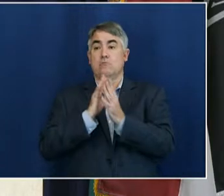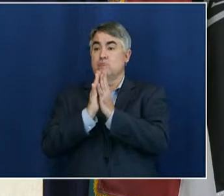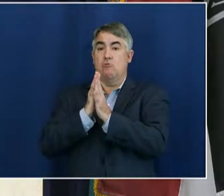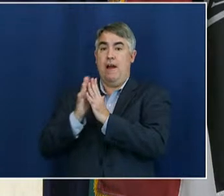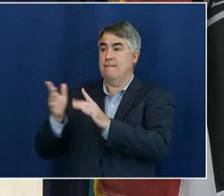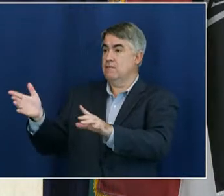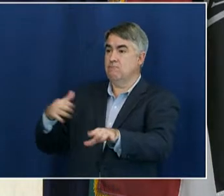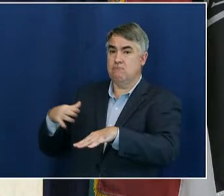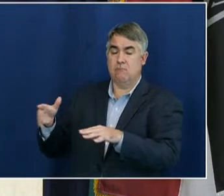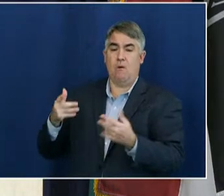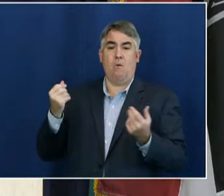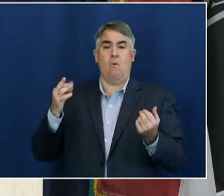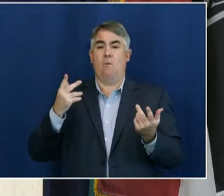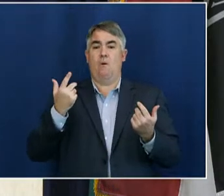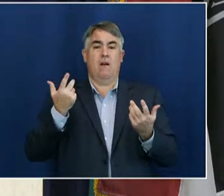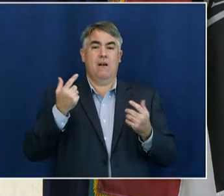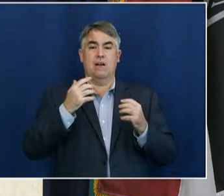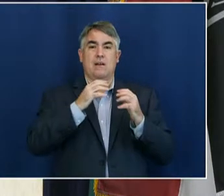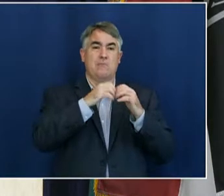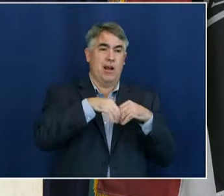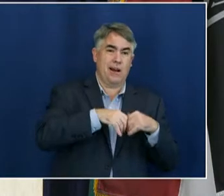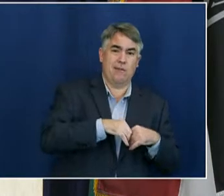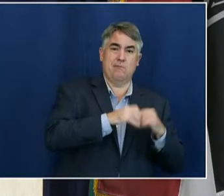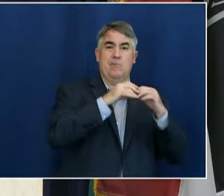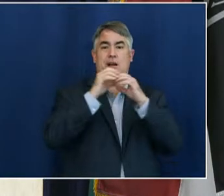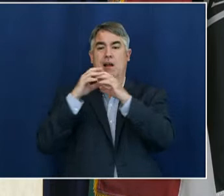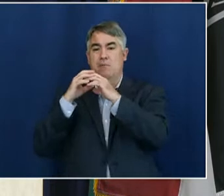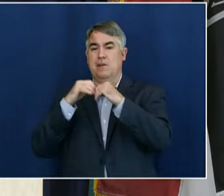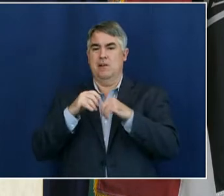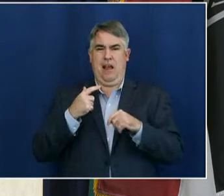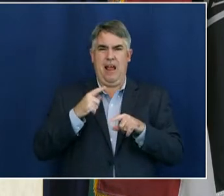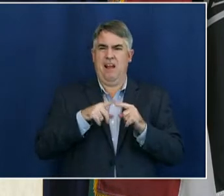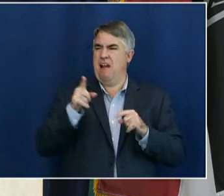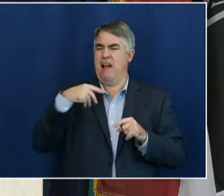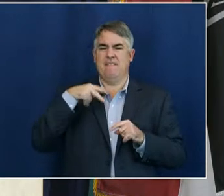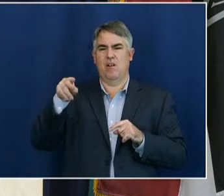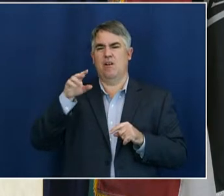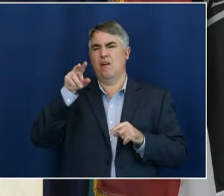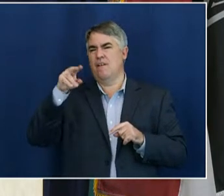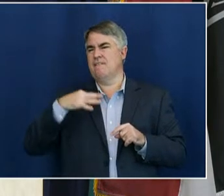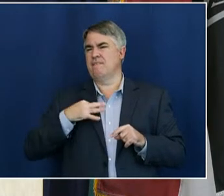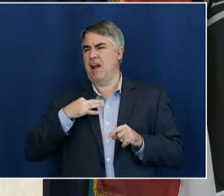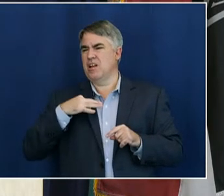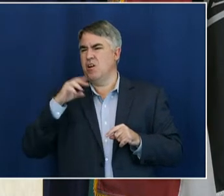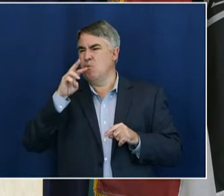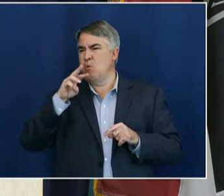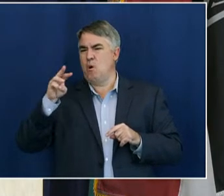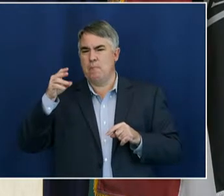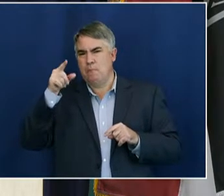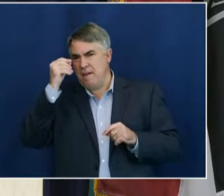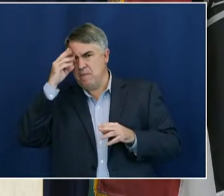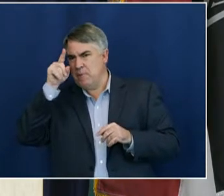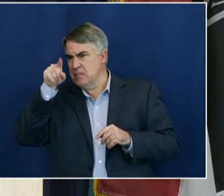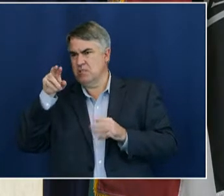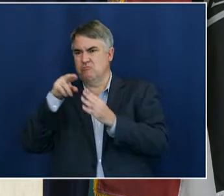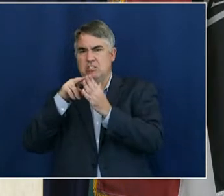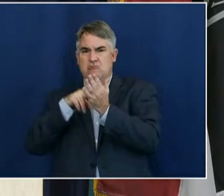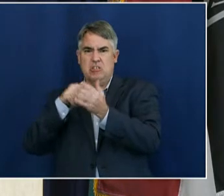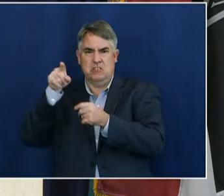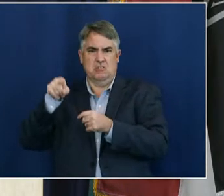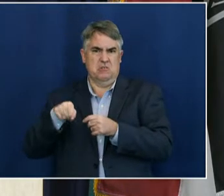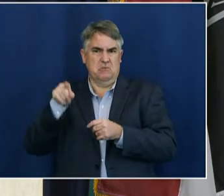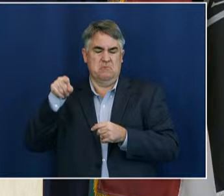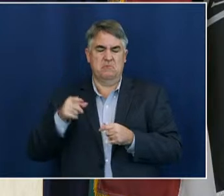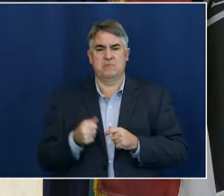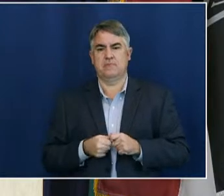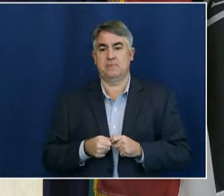we encourage people to go to the volunteer sites we've shared and register, and we will draw from that. All of the sites will draw from